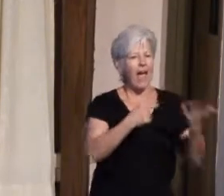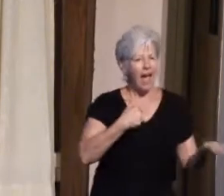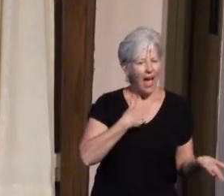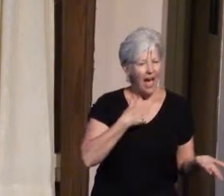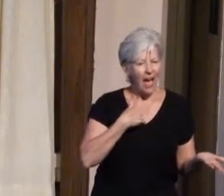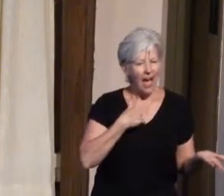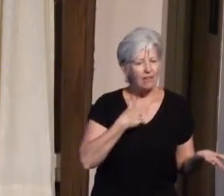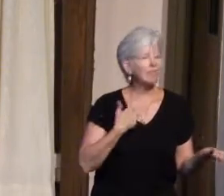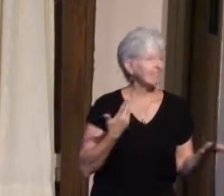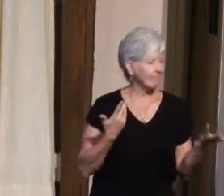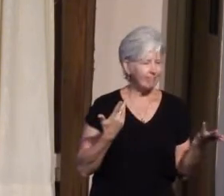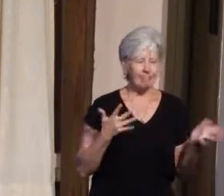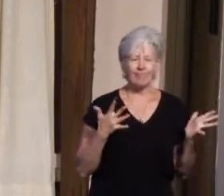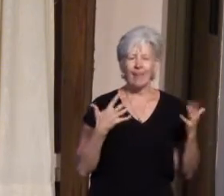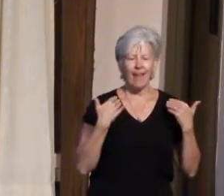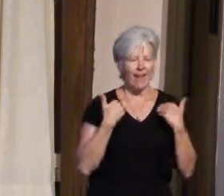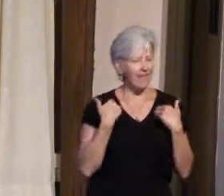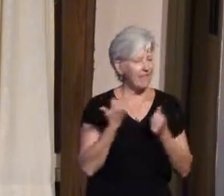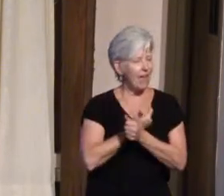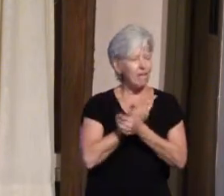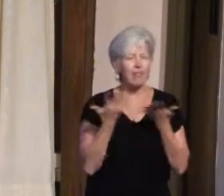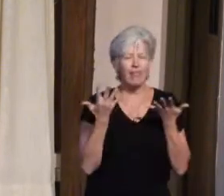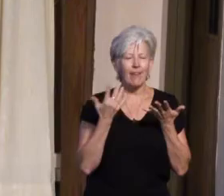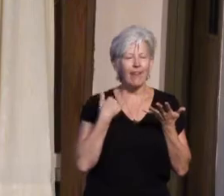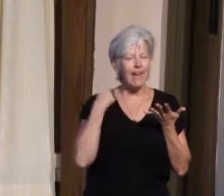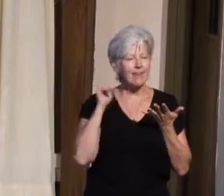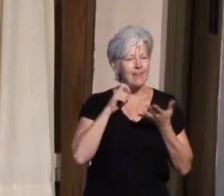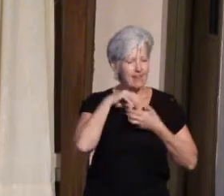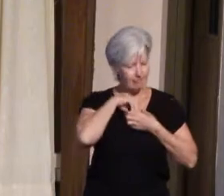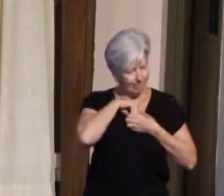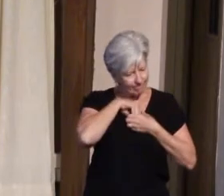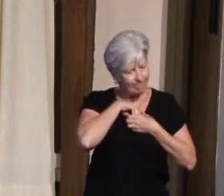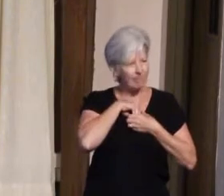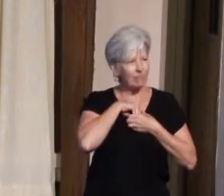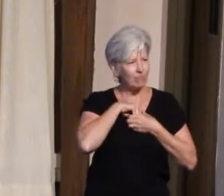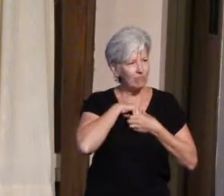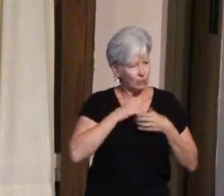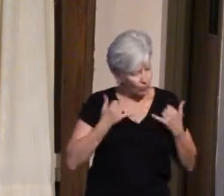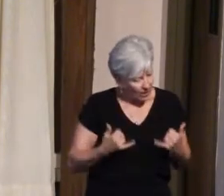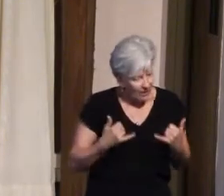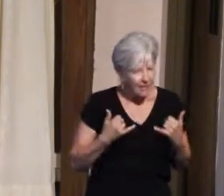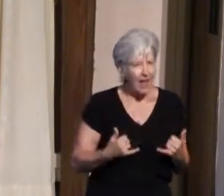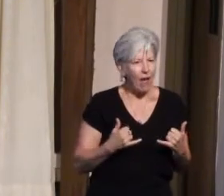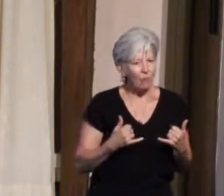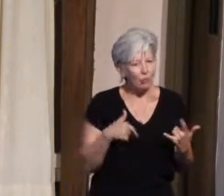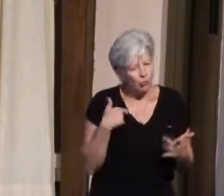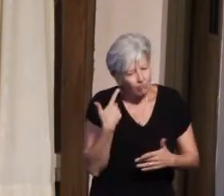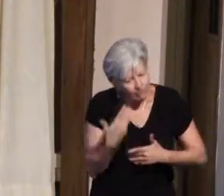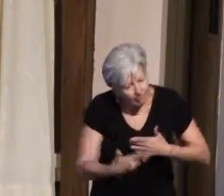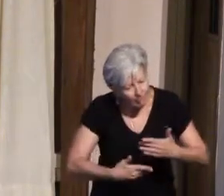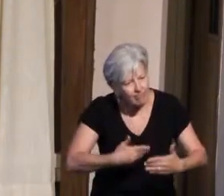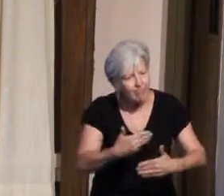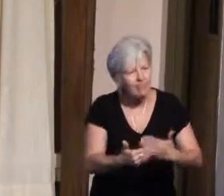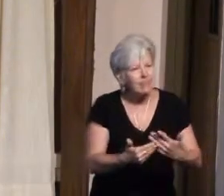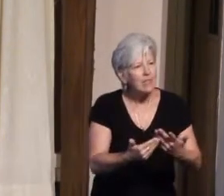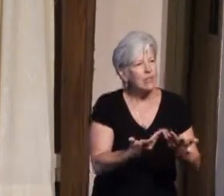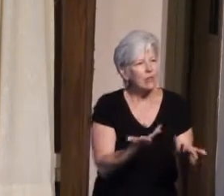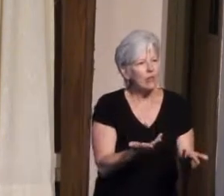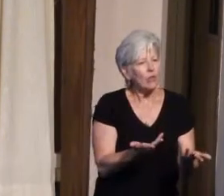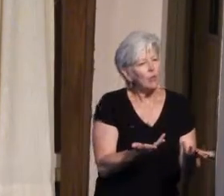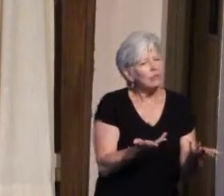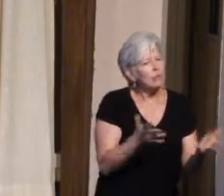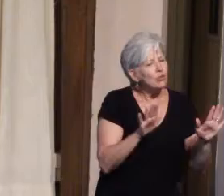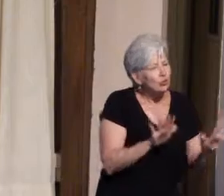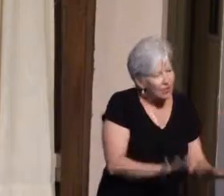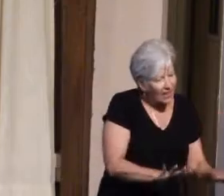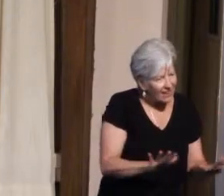right here, right now, to move through it gently and lovingly. Allow me to close with these words from